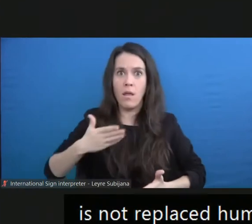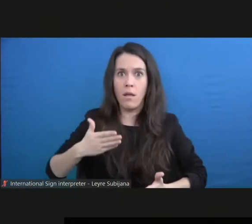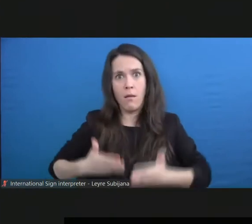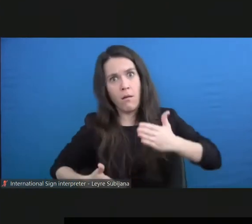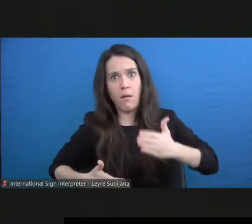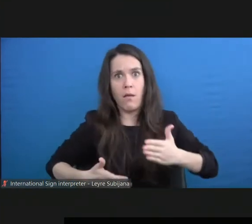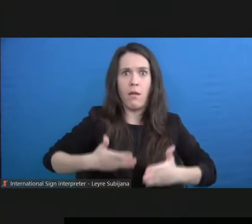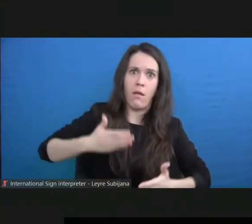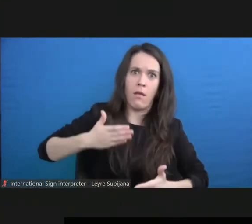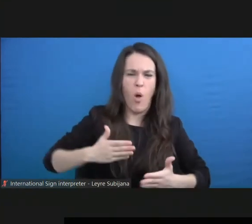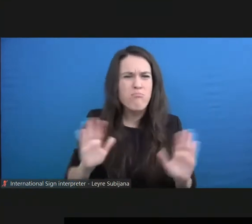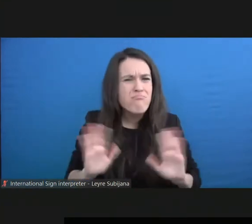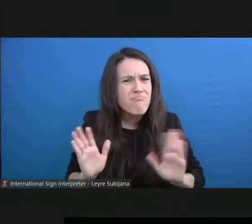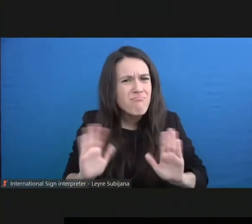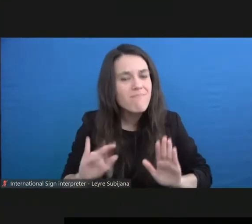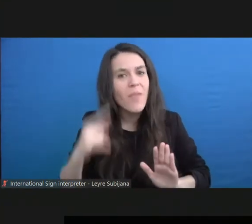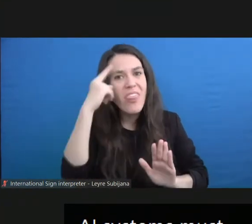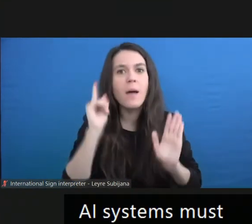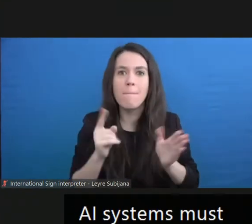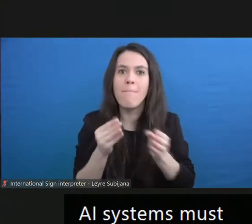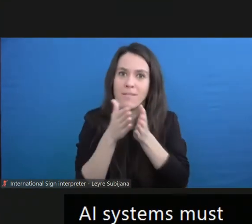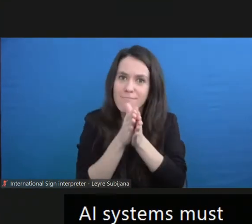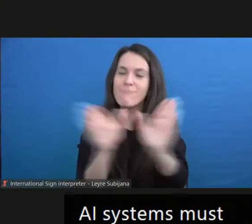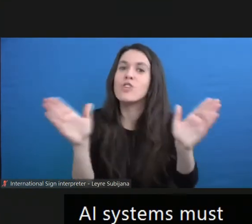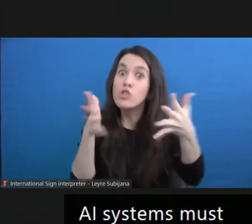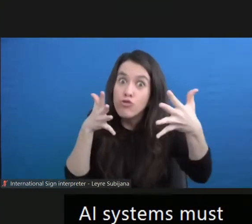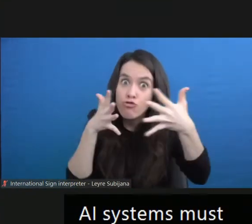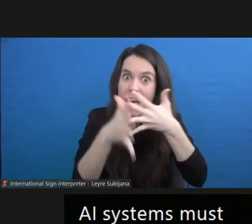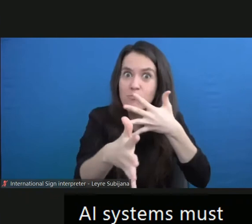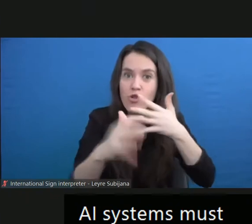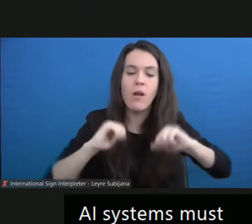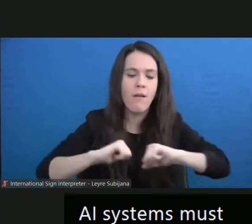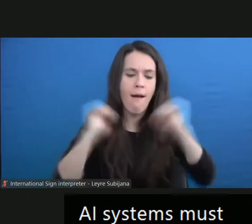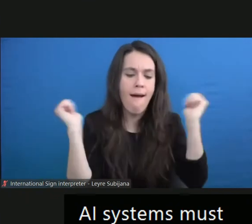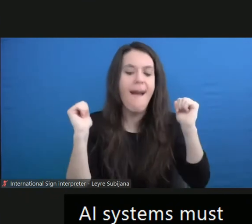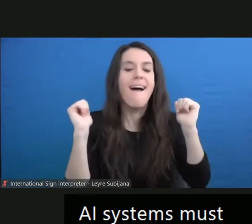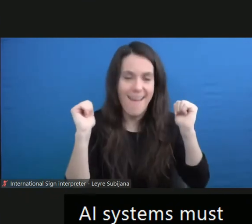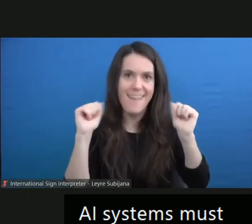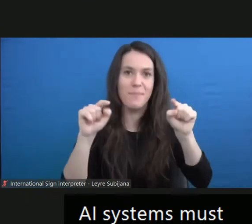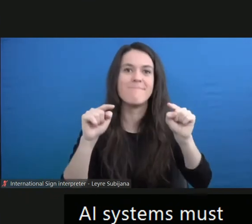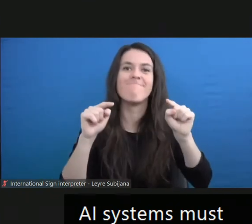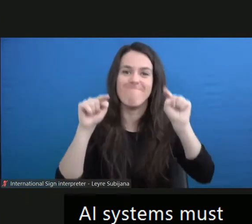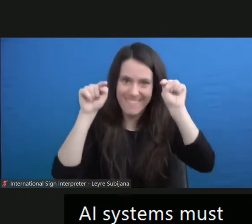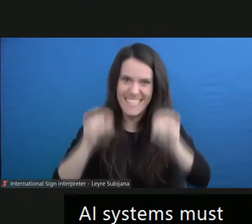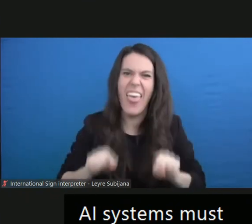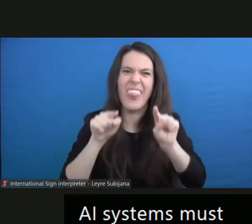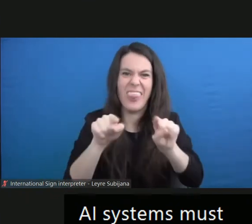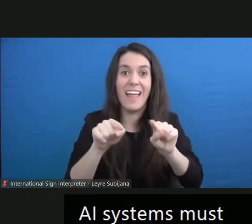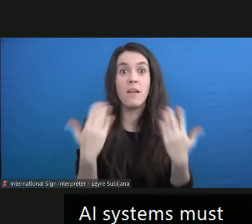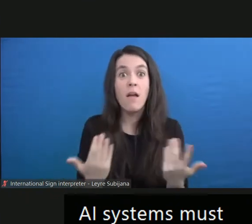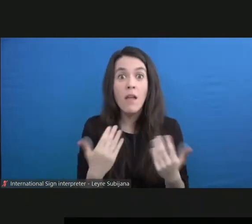robust, and explainable. Although the development and deployment of AI are still in their early